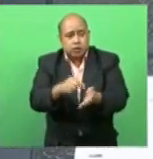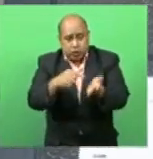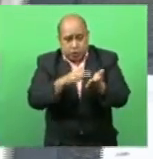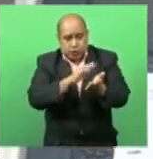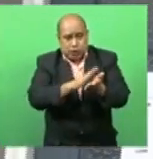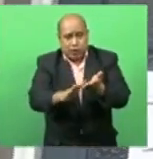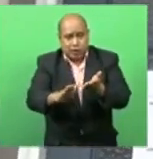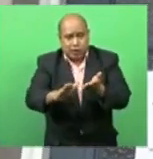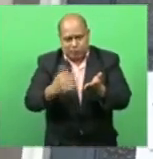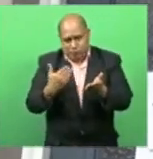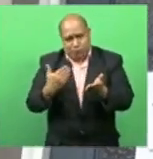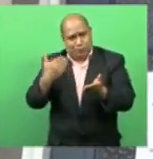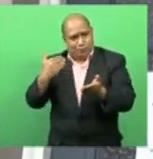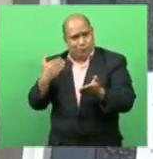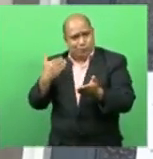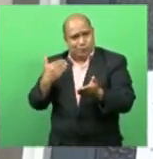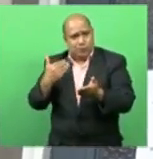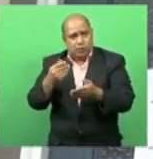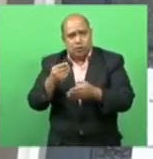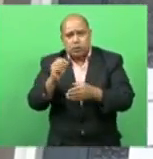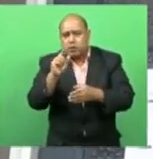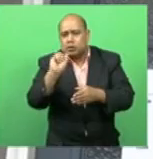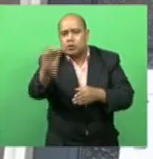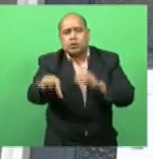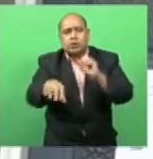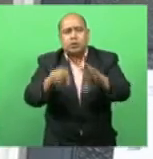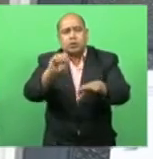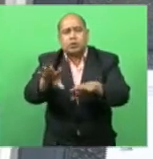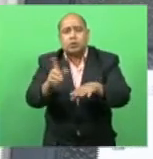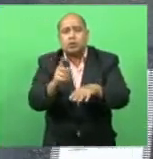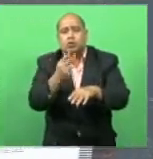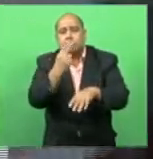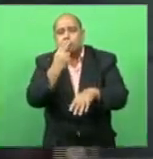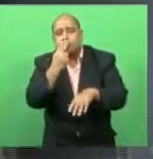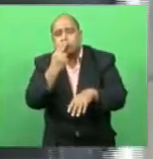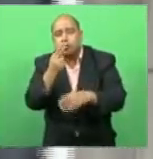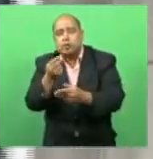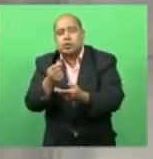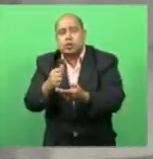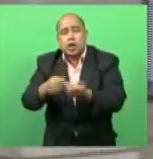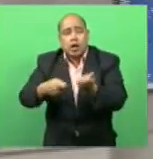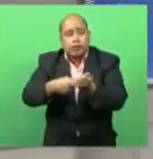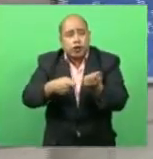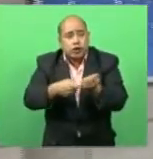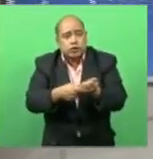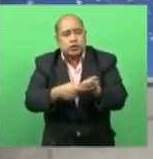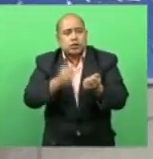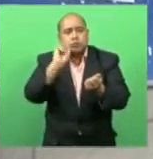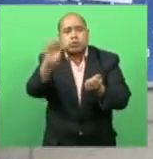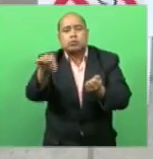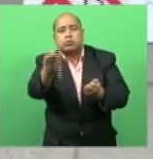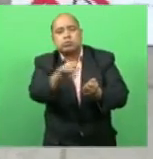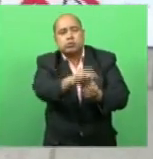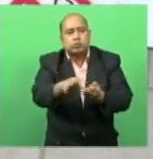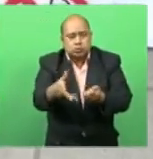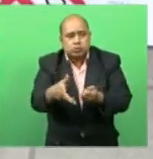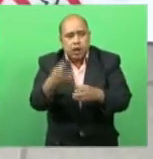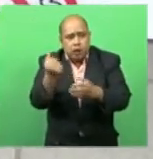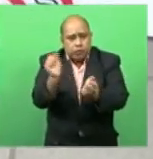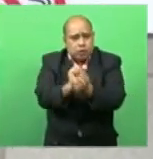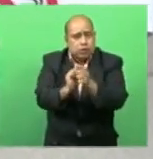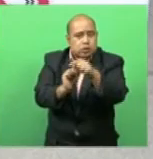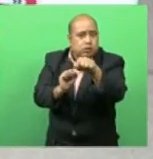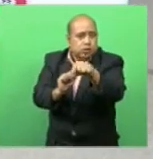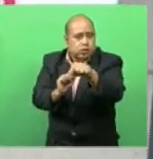they threw tobacco, cigarettes and phone chargers before fleeing in a vehicle. It is also alleged that on the day of the